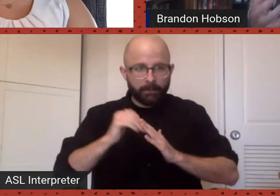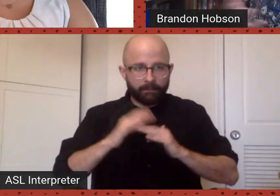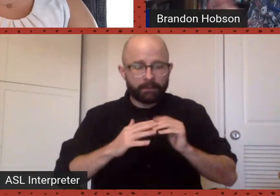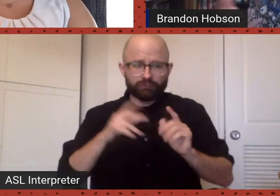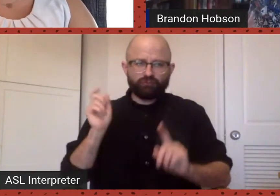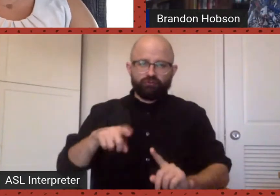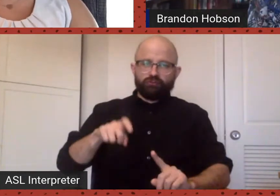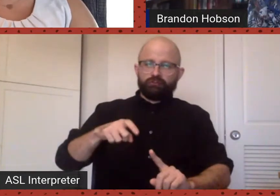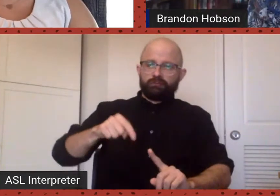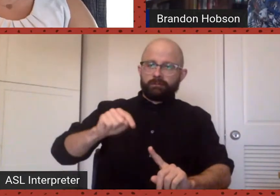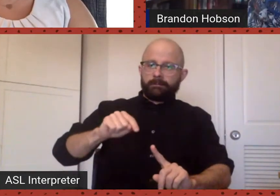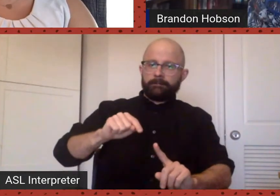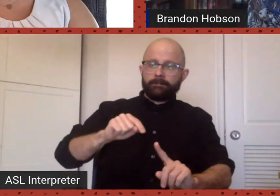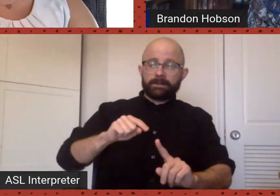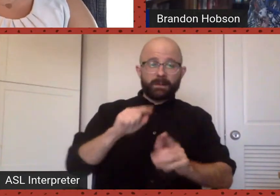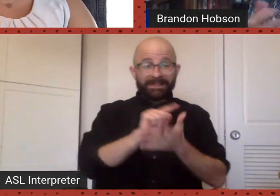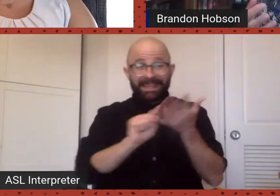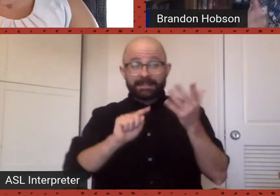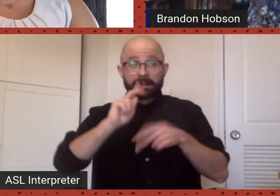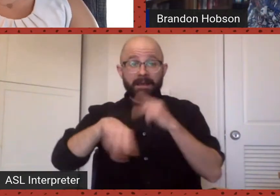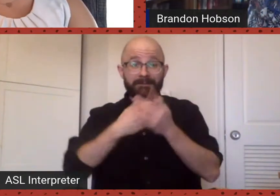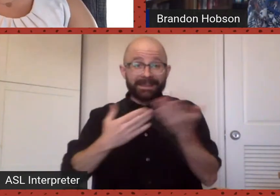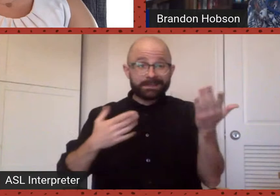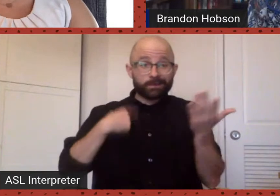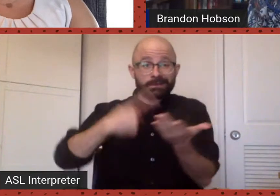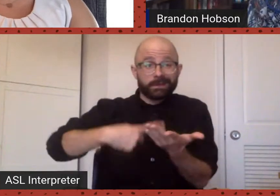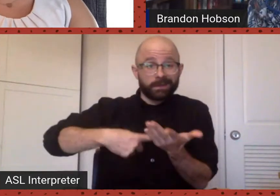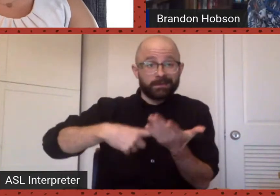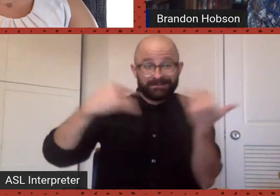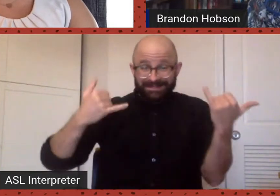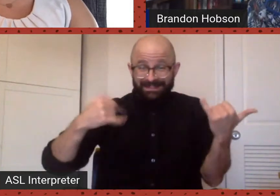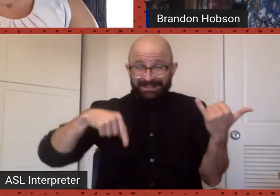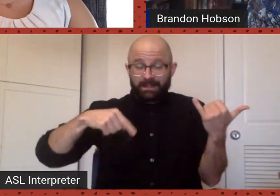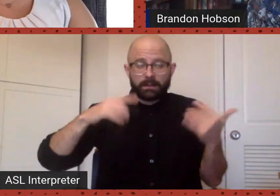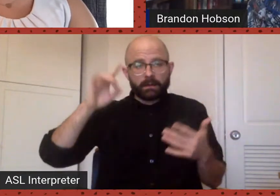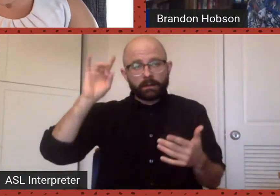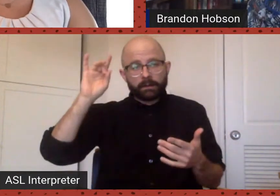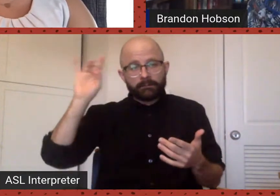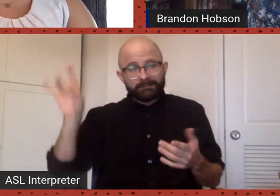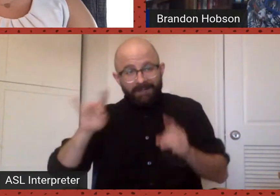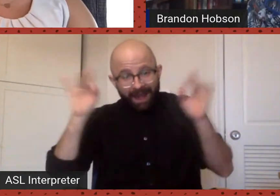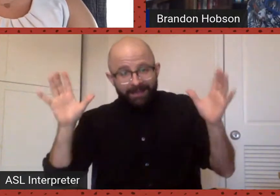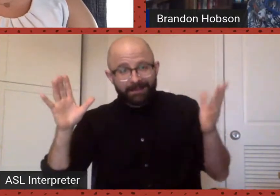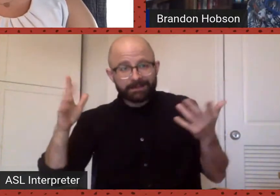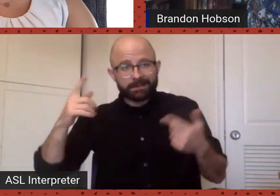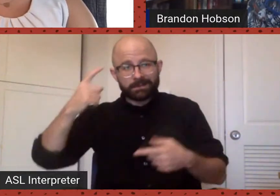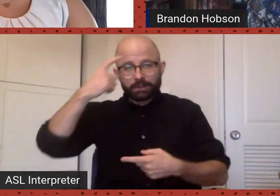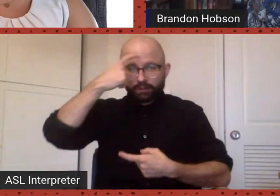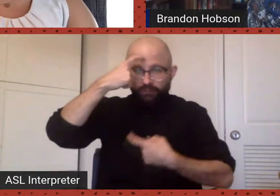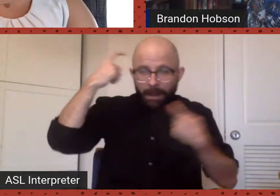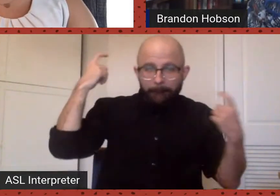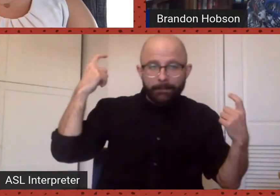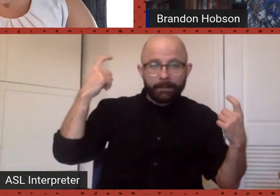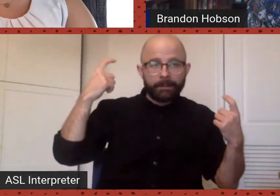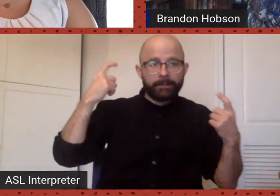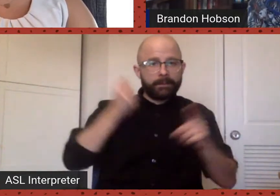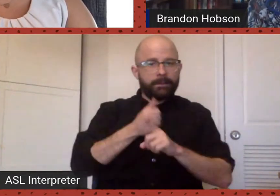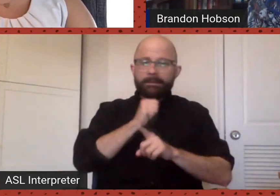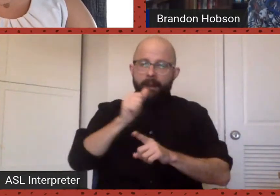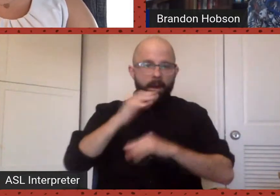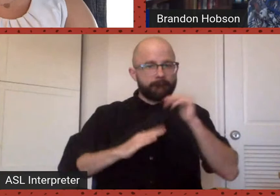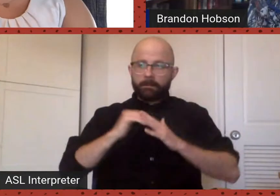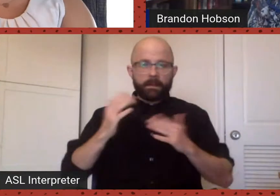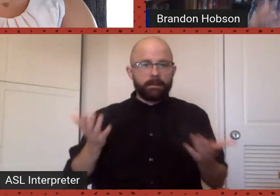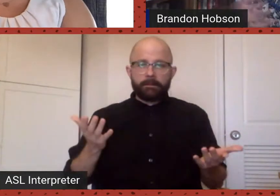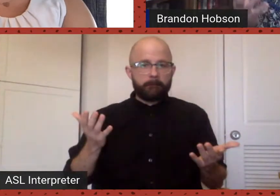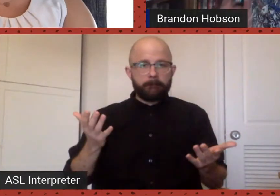these kinds of things that we're talking about here, the violence and trauma, is very uncomfortable here. And